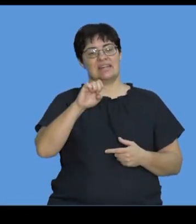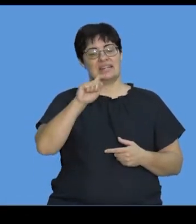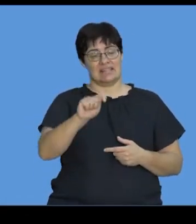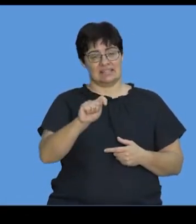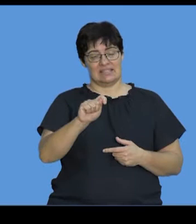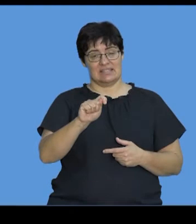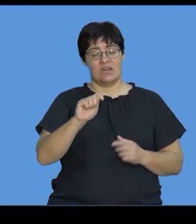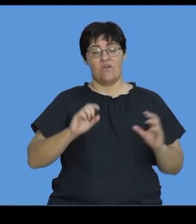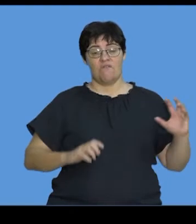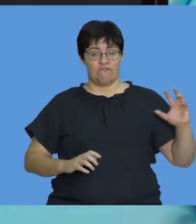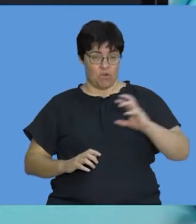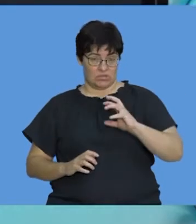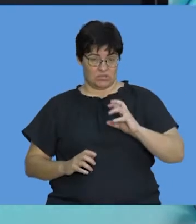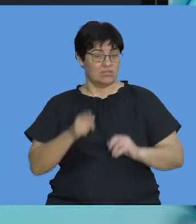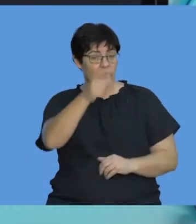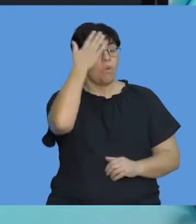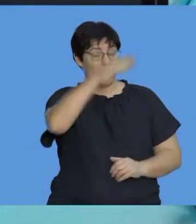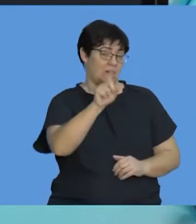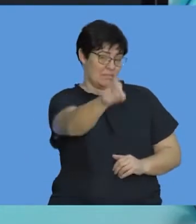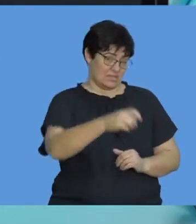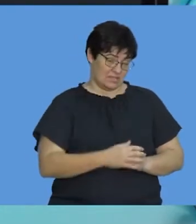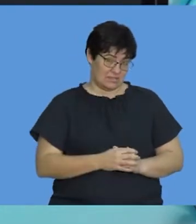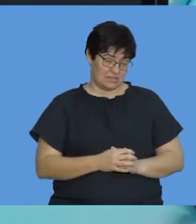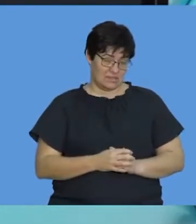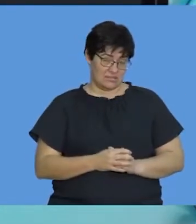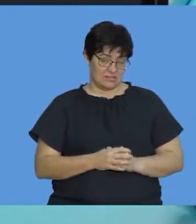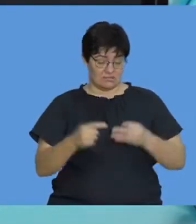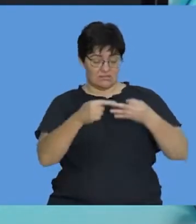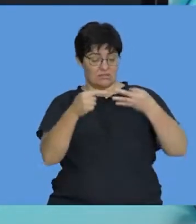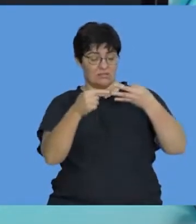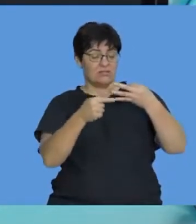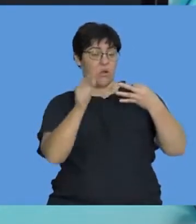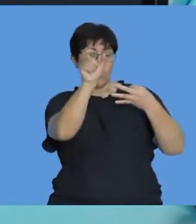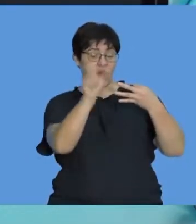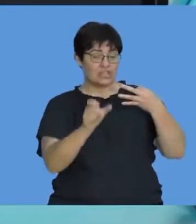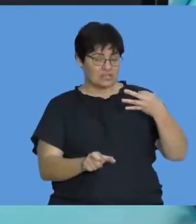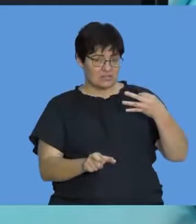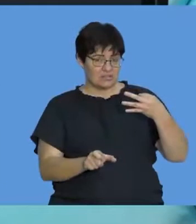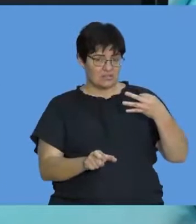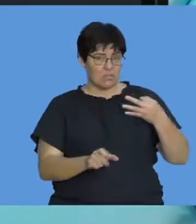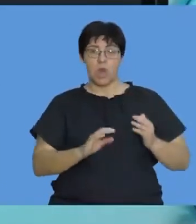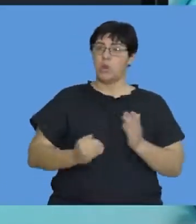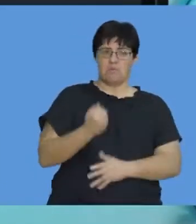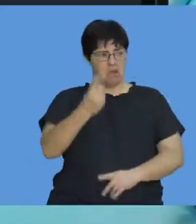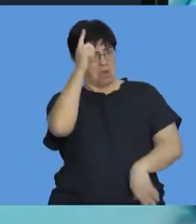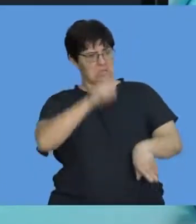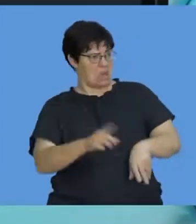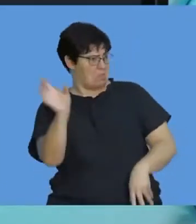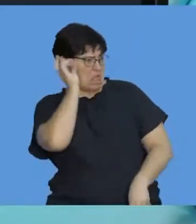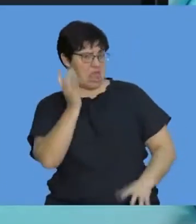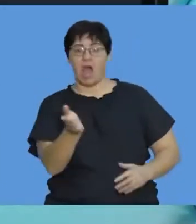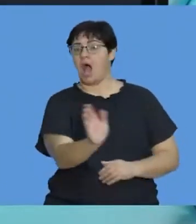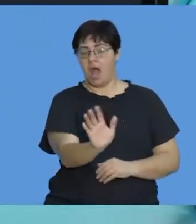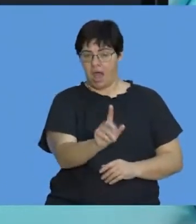that you should really know. None of these three words and terms shouldn't be new to you, okay, because you've done them